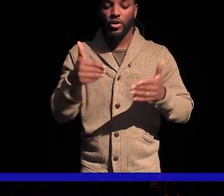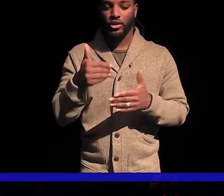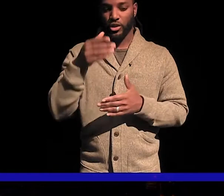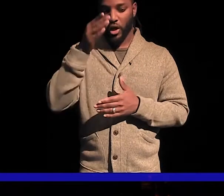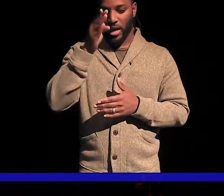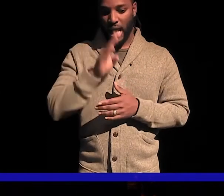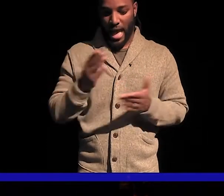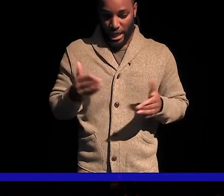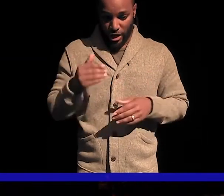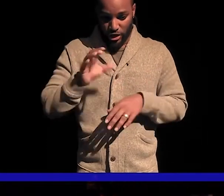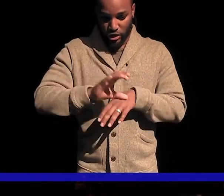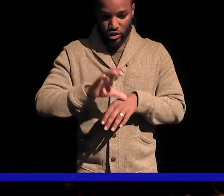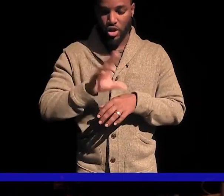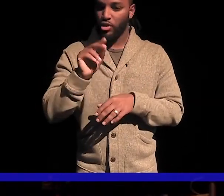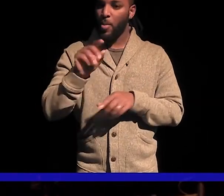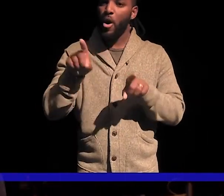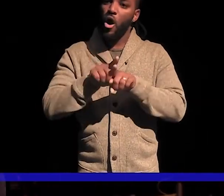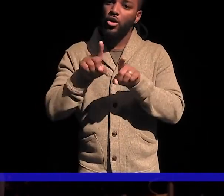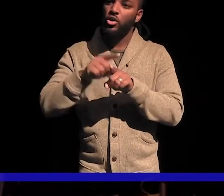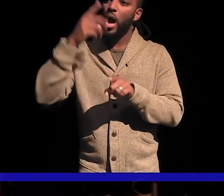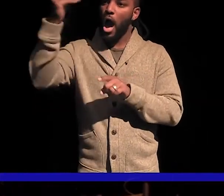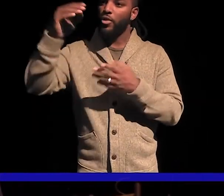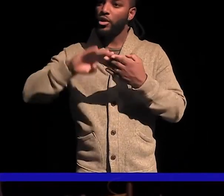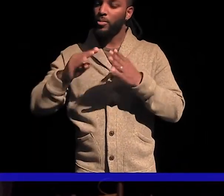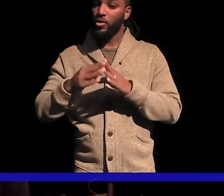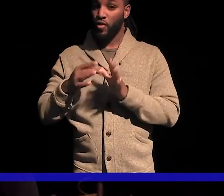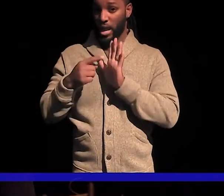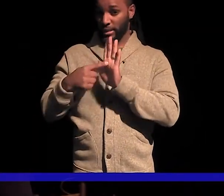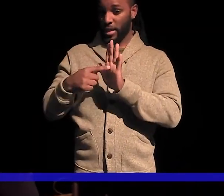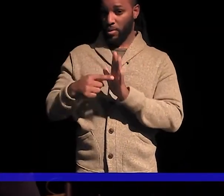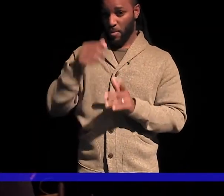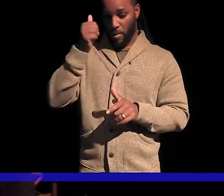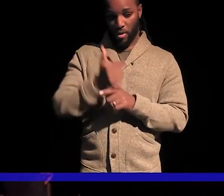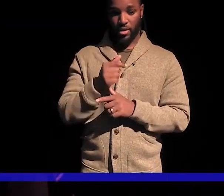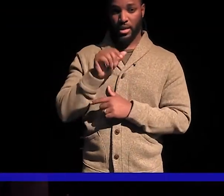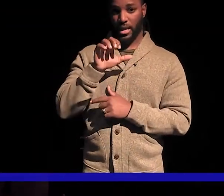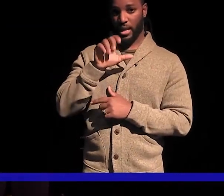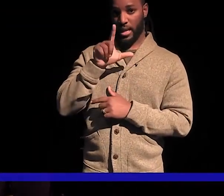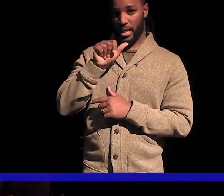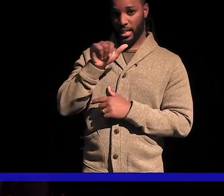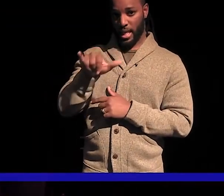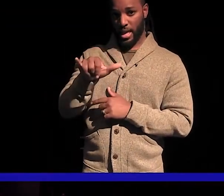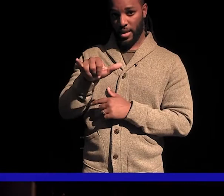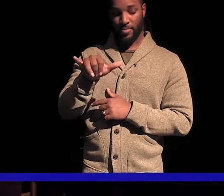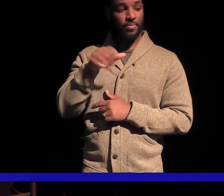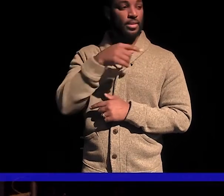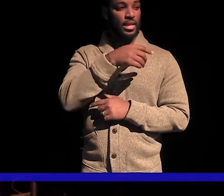a matter of fact, one clear example is Clay, our brother Clay. One of his specific